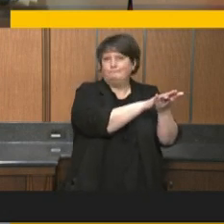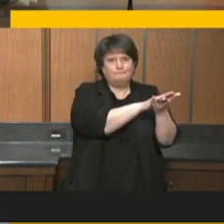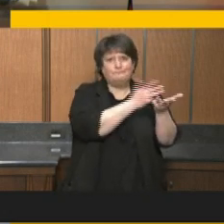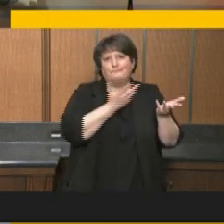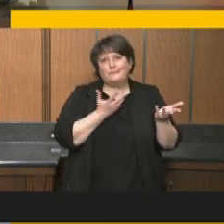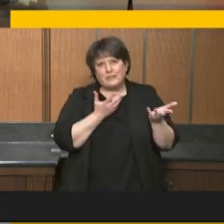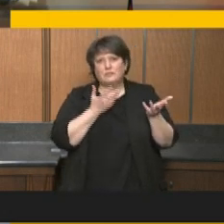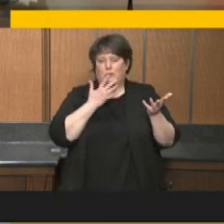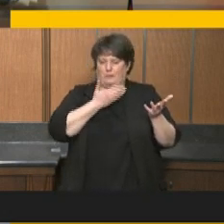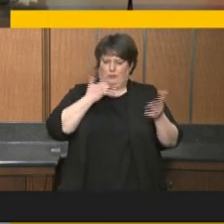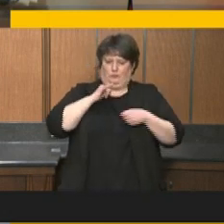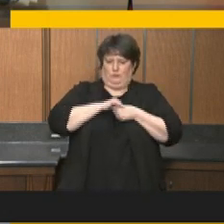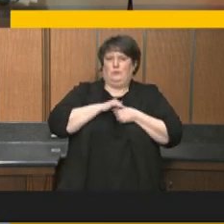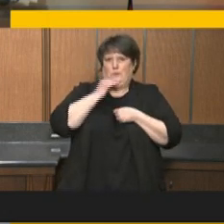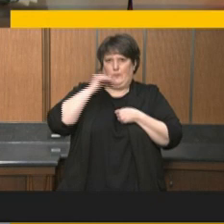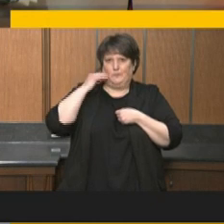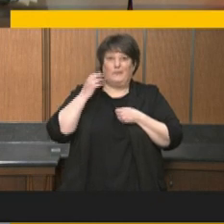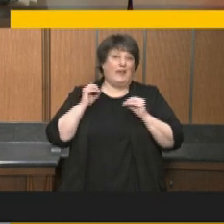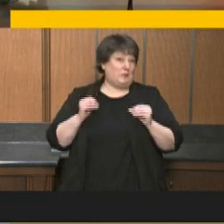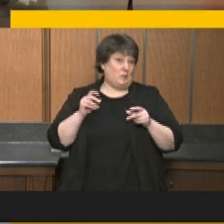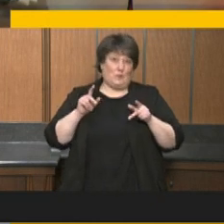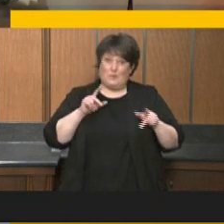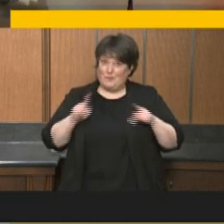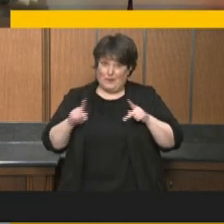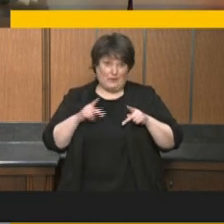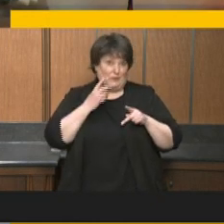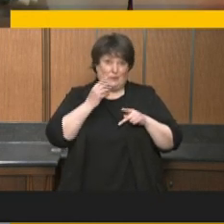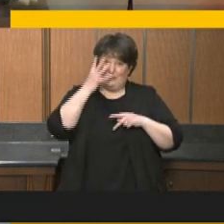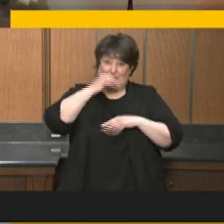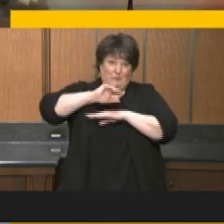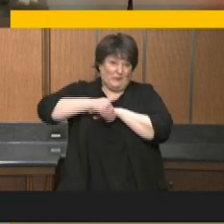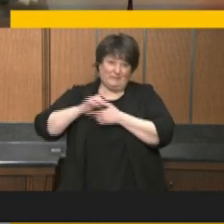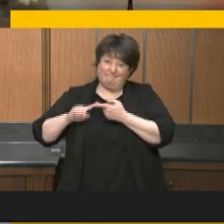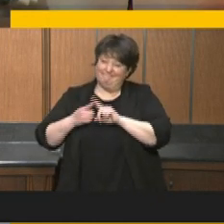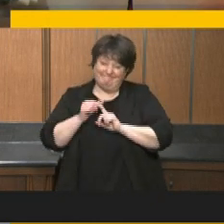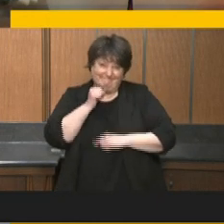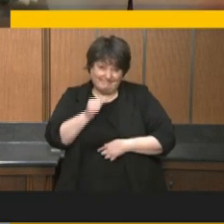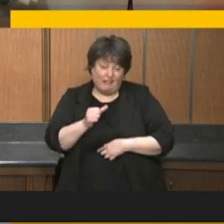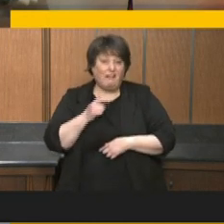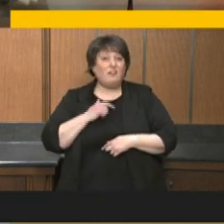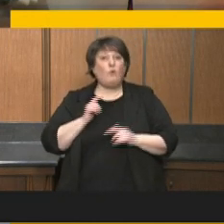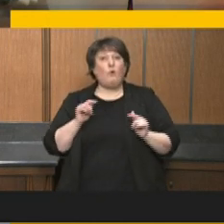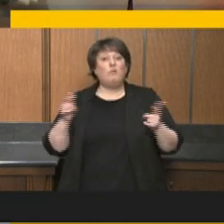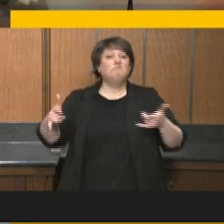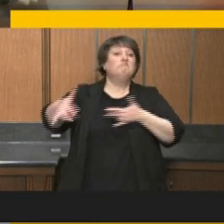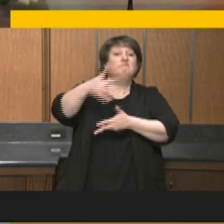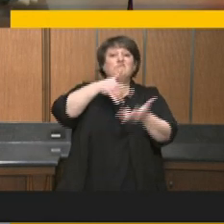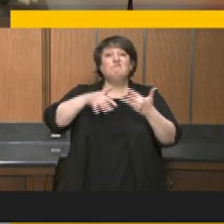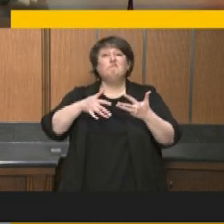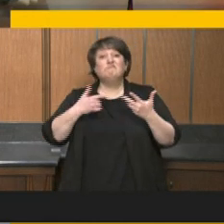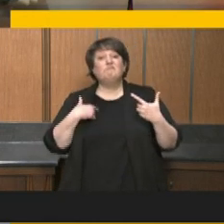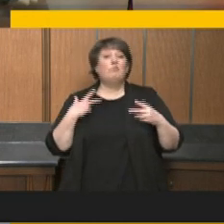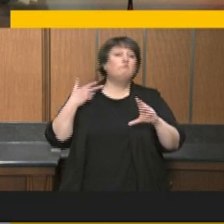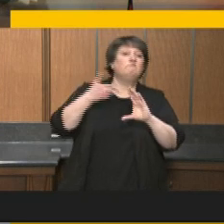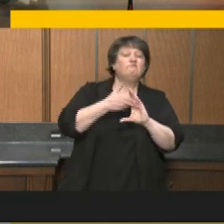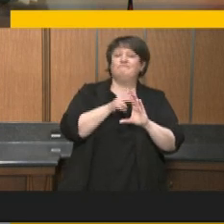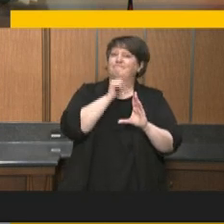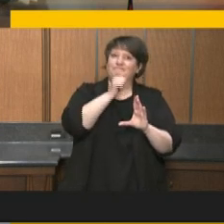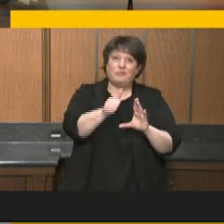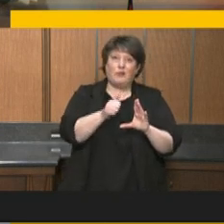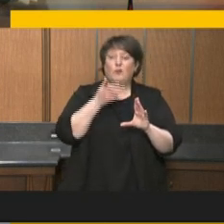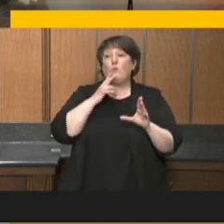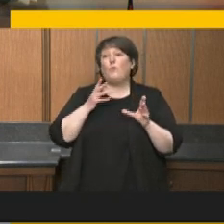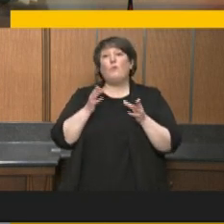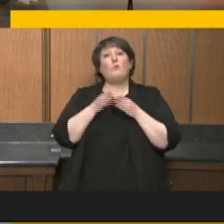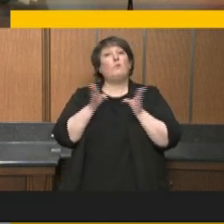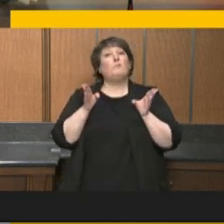sleepovers. Avoiding public gatherings in crowded spaces. Avoiding public transport or go off-peak hours. Arranging to